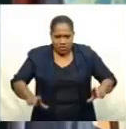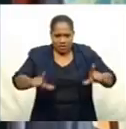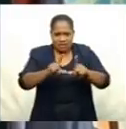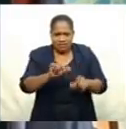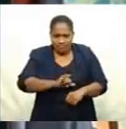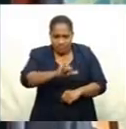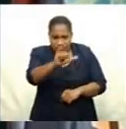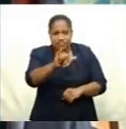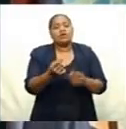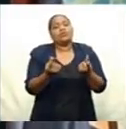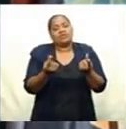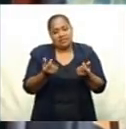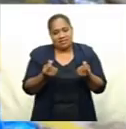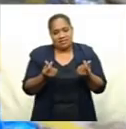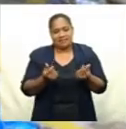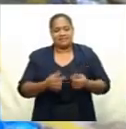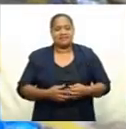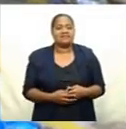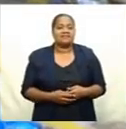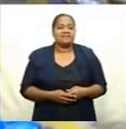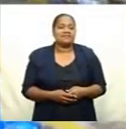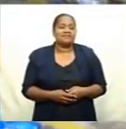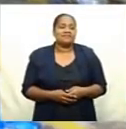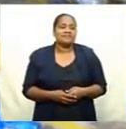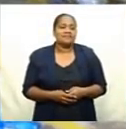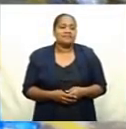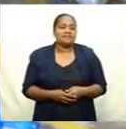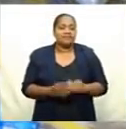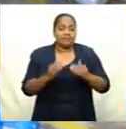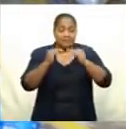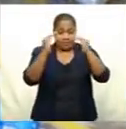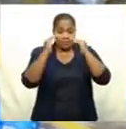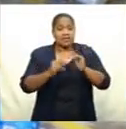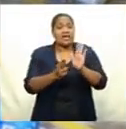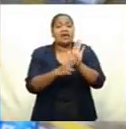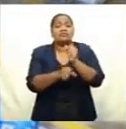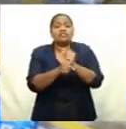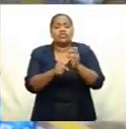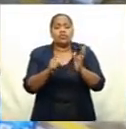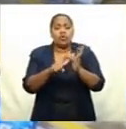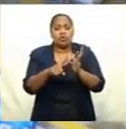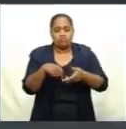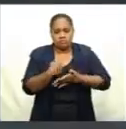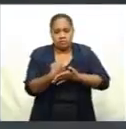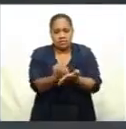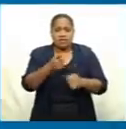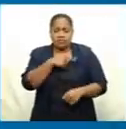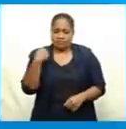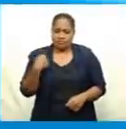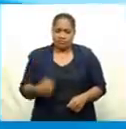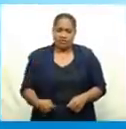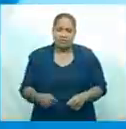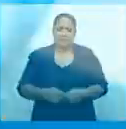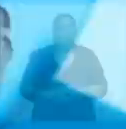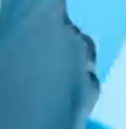Wangairandovo, FBC News. Up ahead, NGO steps forward to assist families.